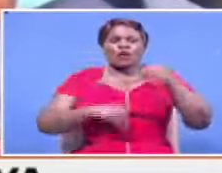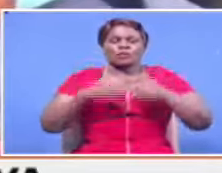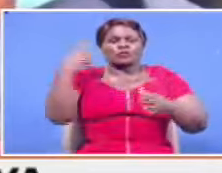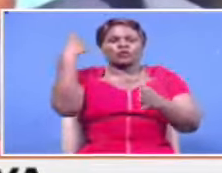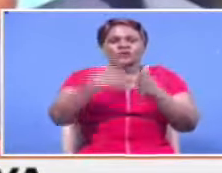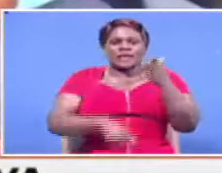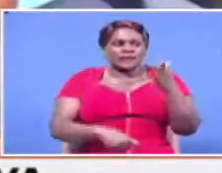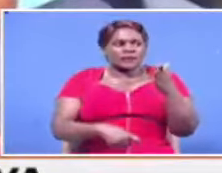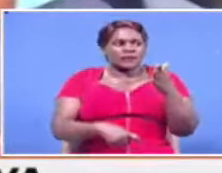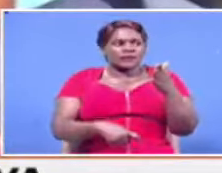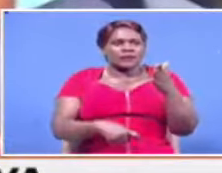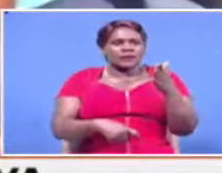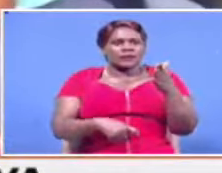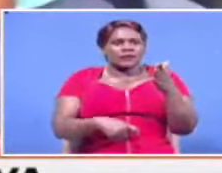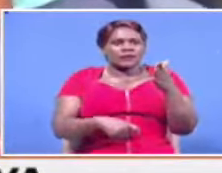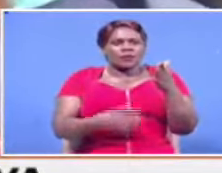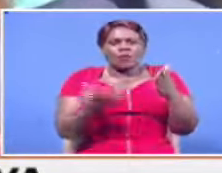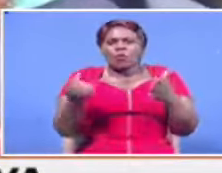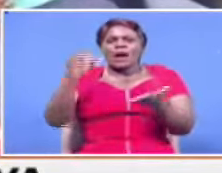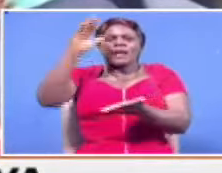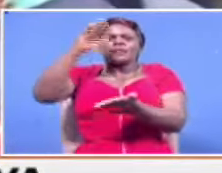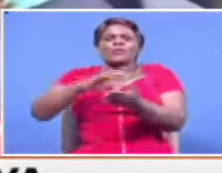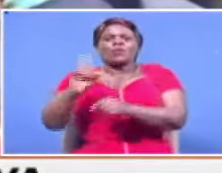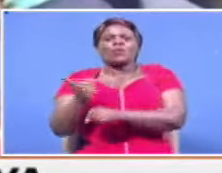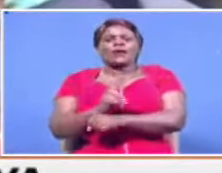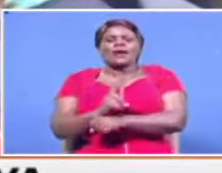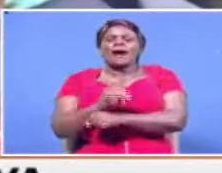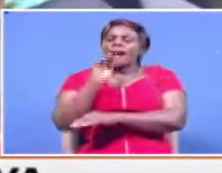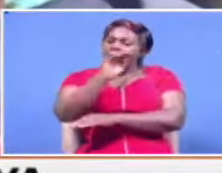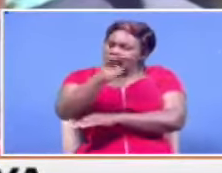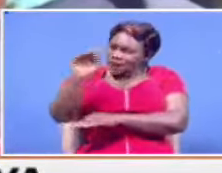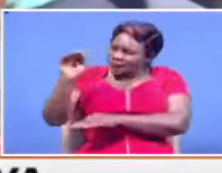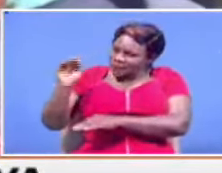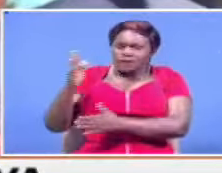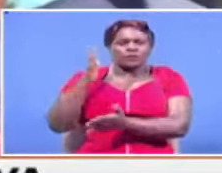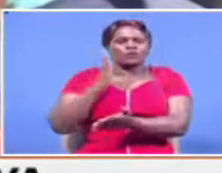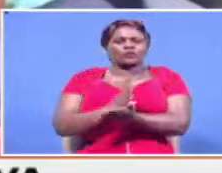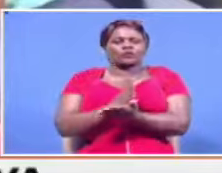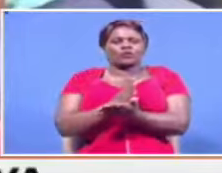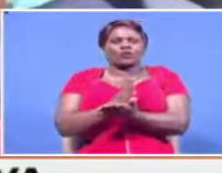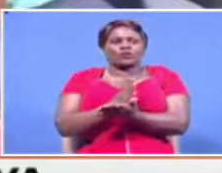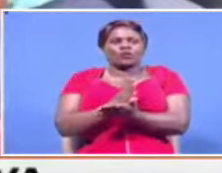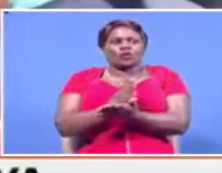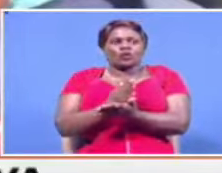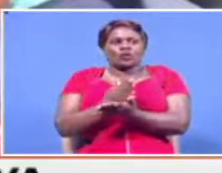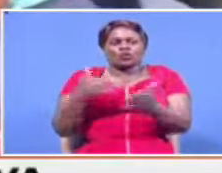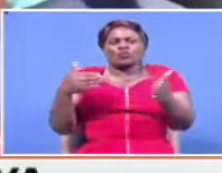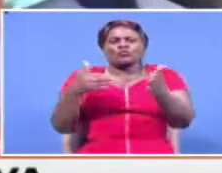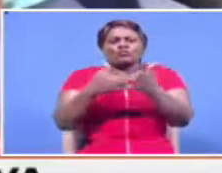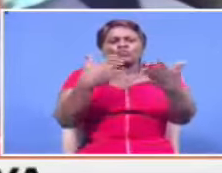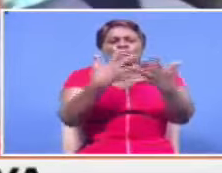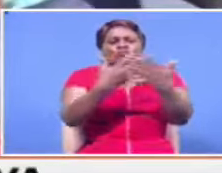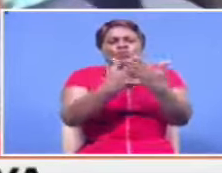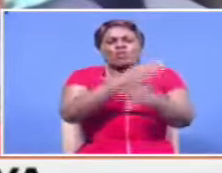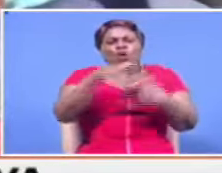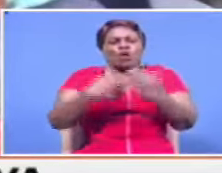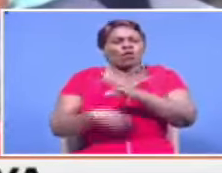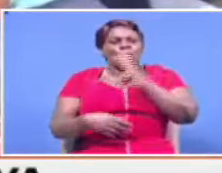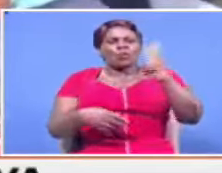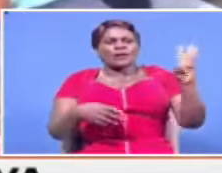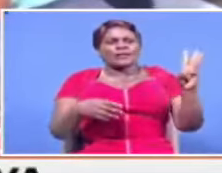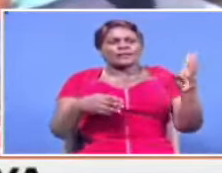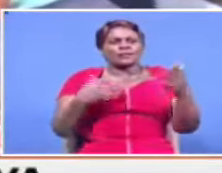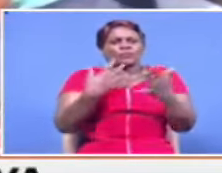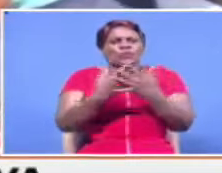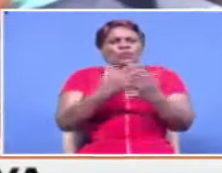When is the Bay of Ugali coming down? He will be asked those questions, and it is, even if you lock us, all of us, unless you go to Western and lock